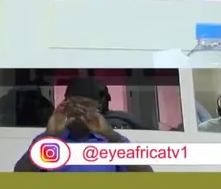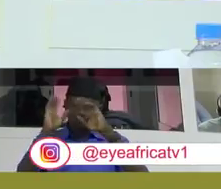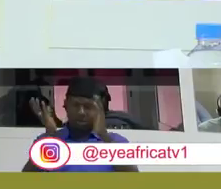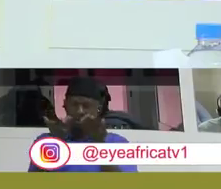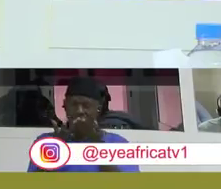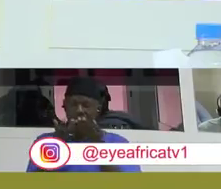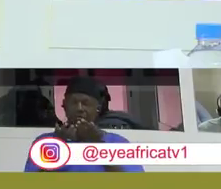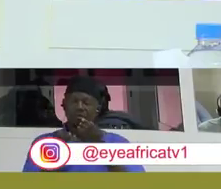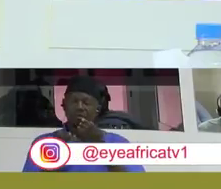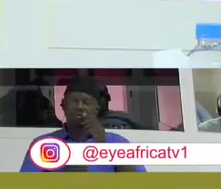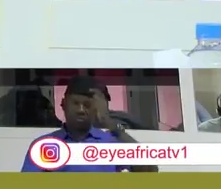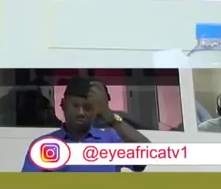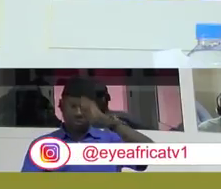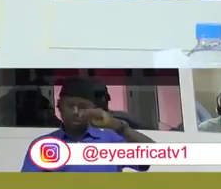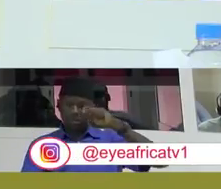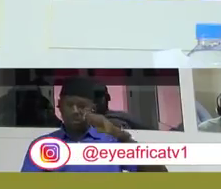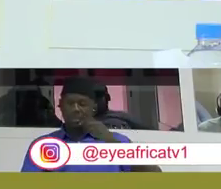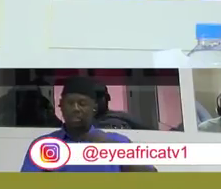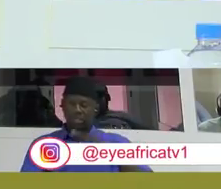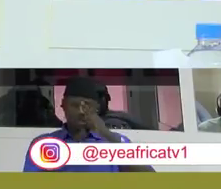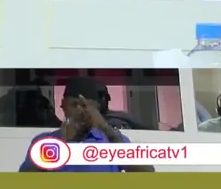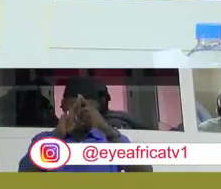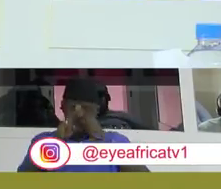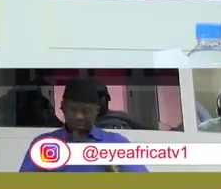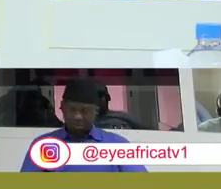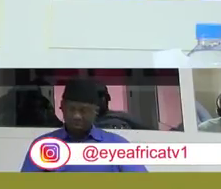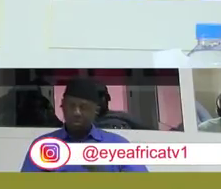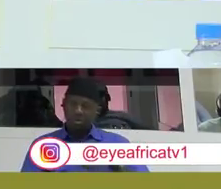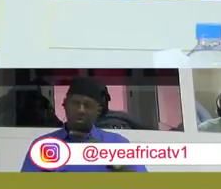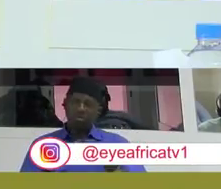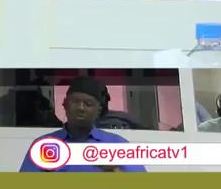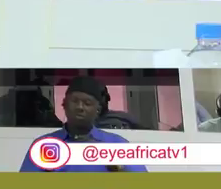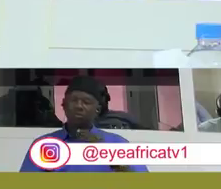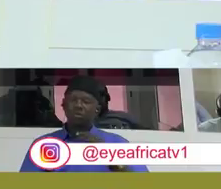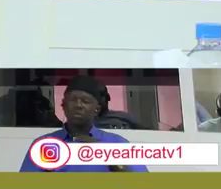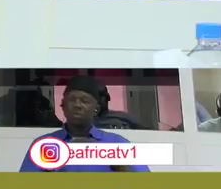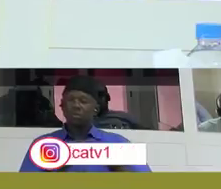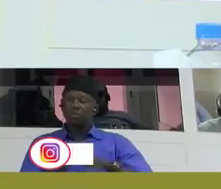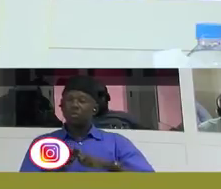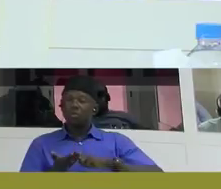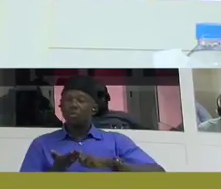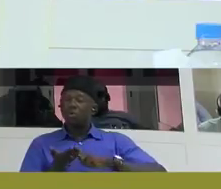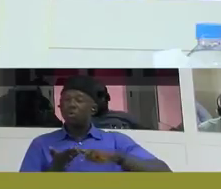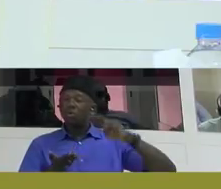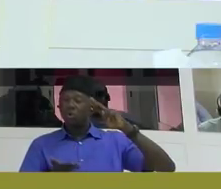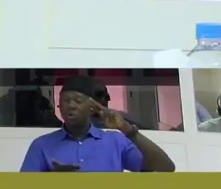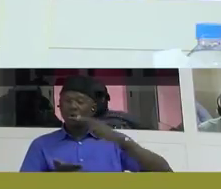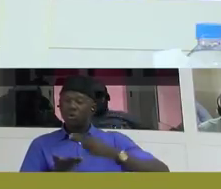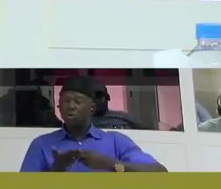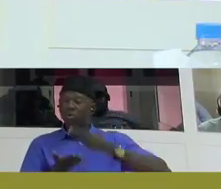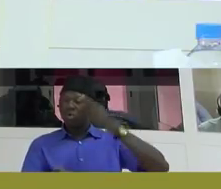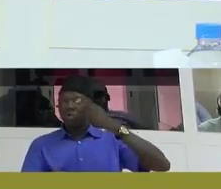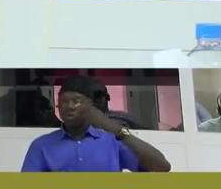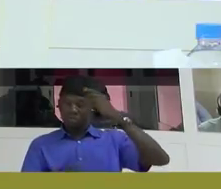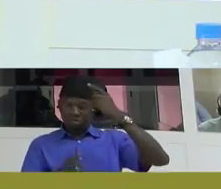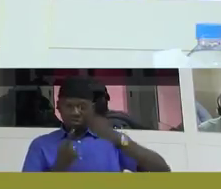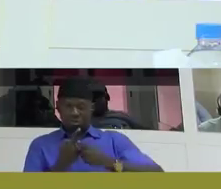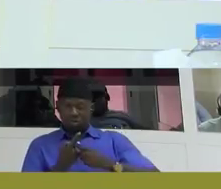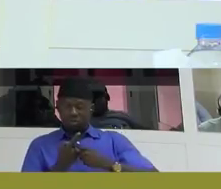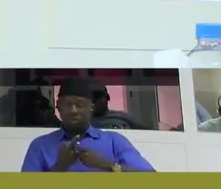in honor of the holy month, is hereby informing the general